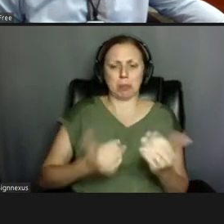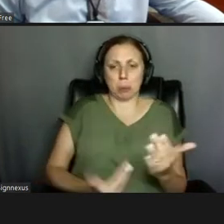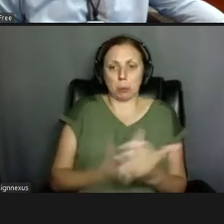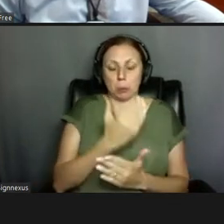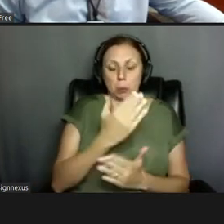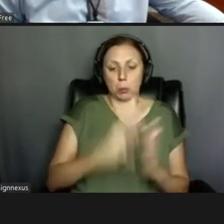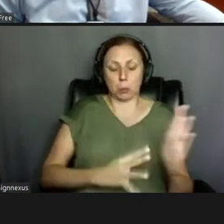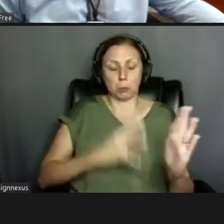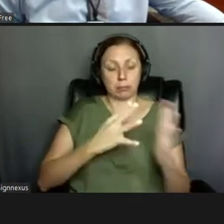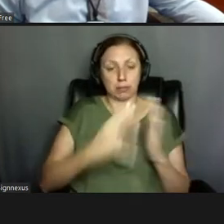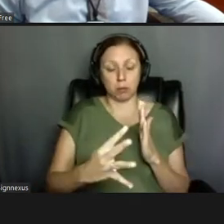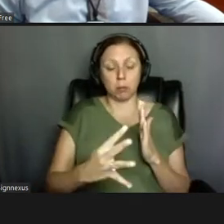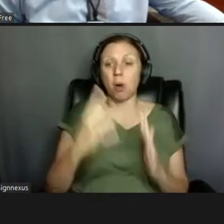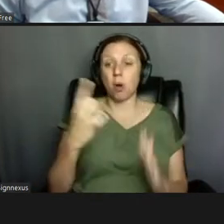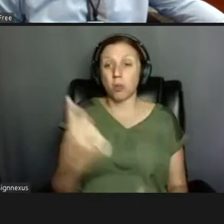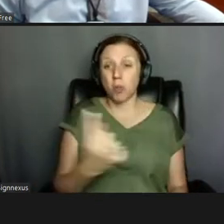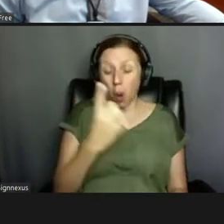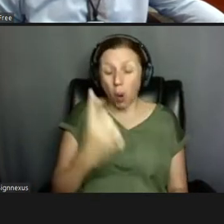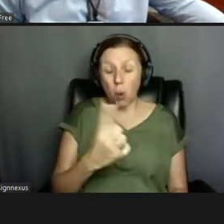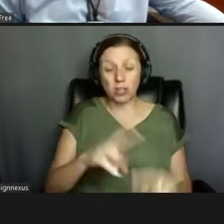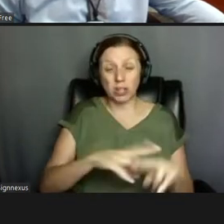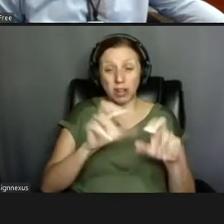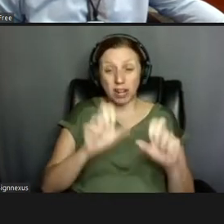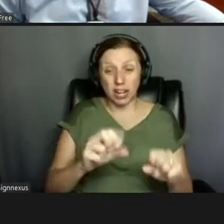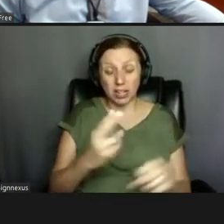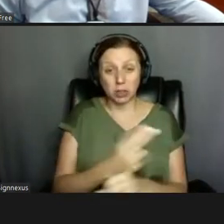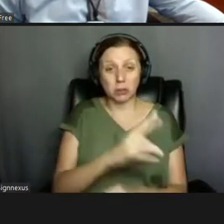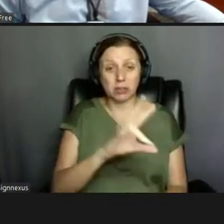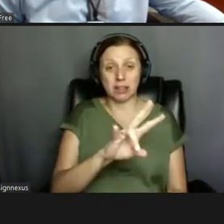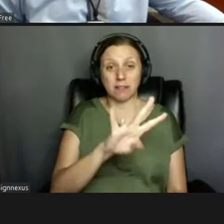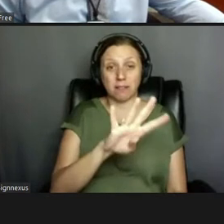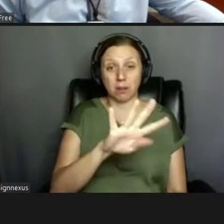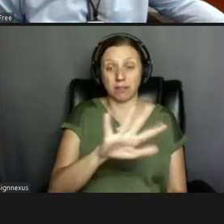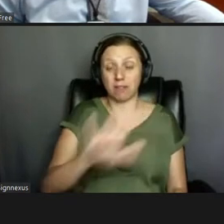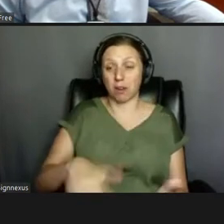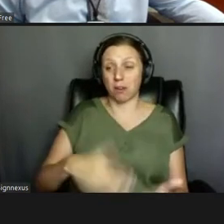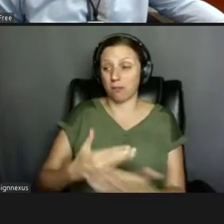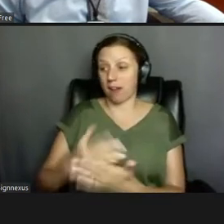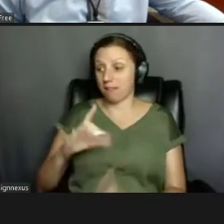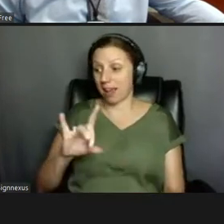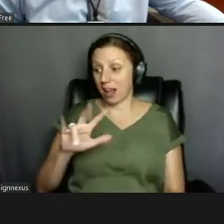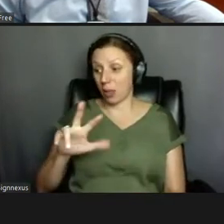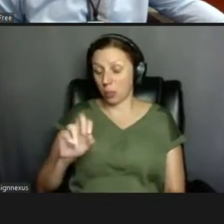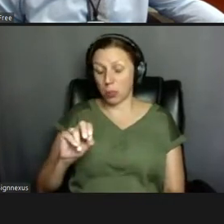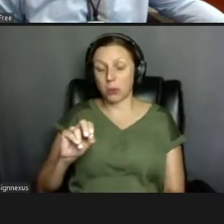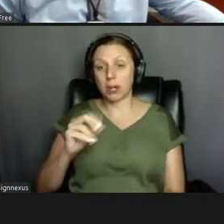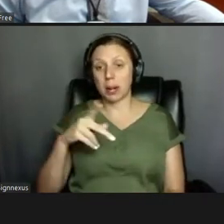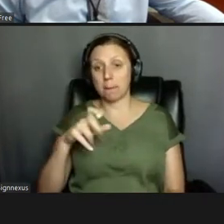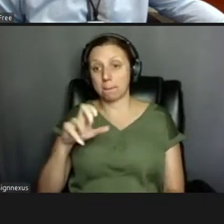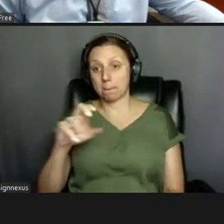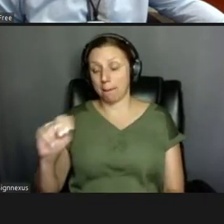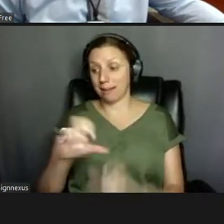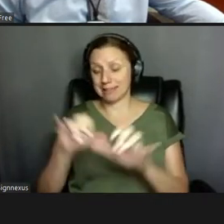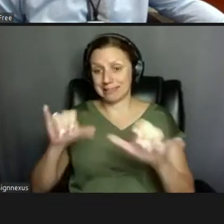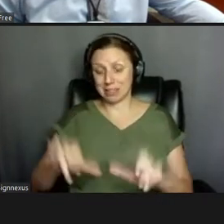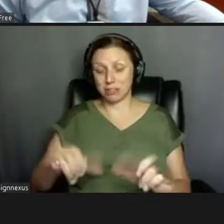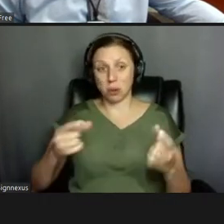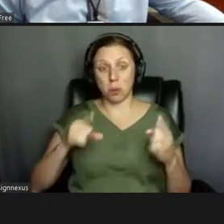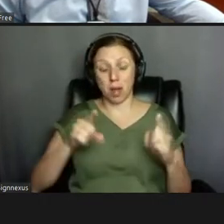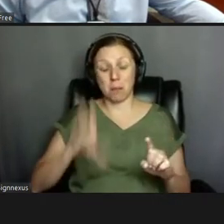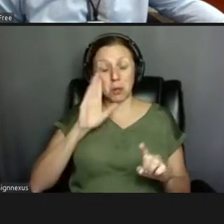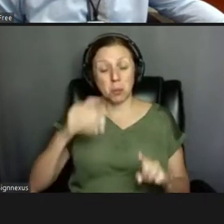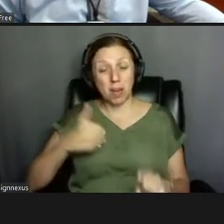that's viable for me will be a 7:45 to Penn Station, which gets in at 8:30. You will then be compressing